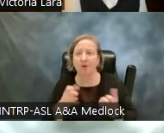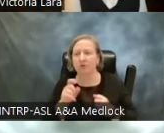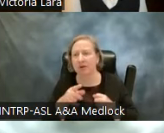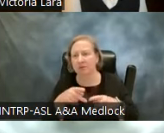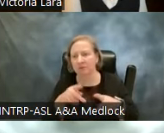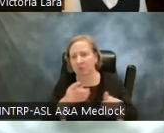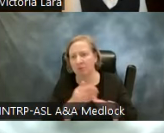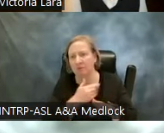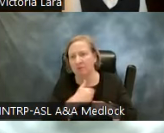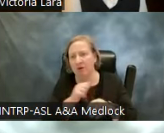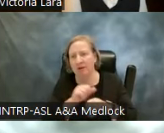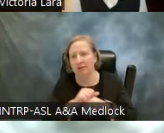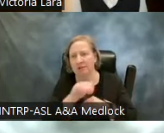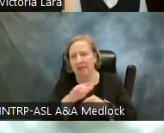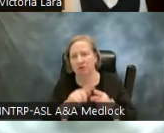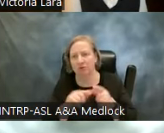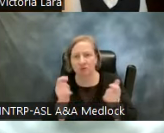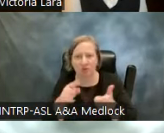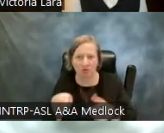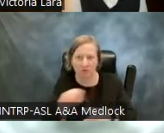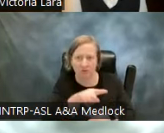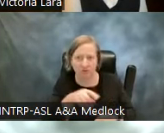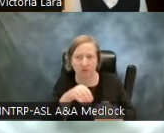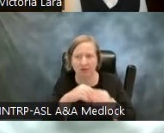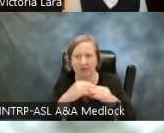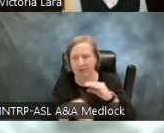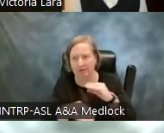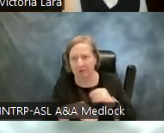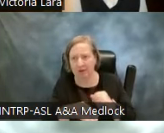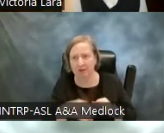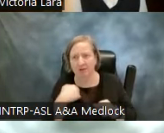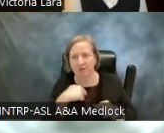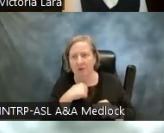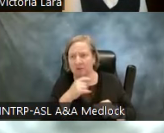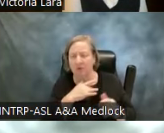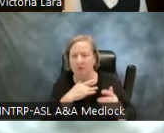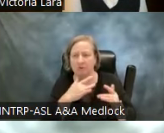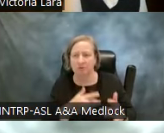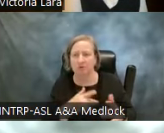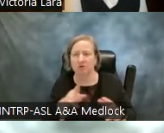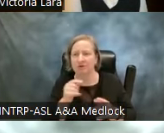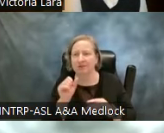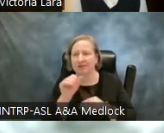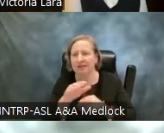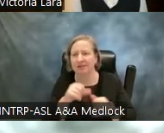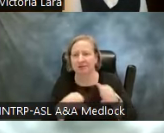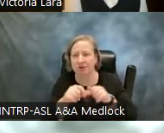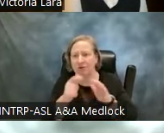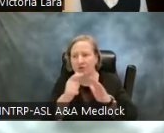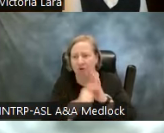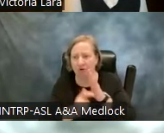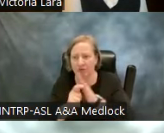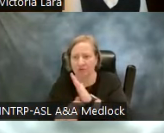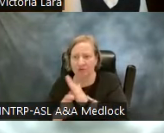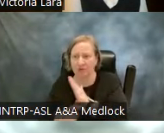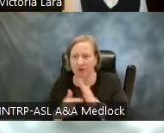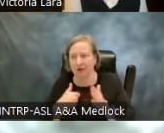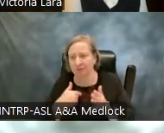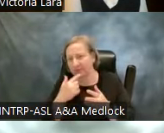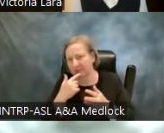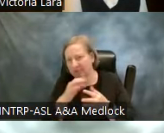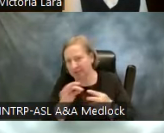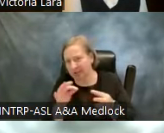permission before I send that article to all of you in email. We don't often just send each other articles. So saying it out